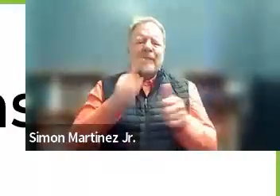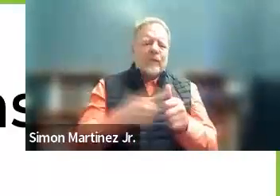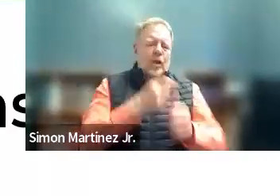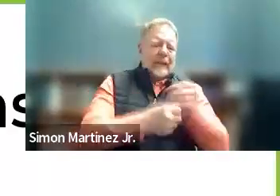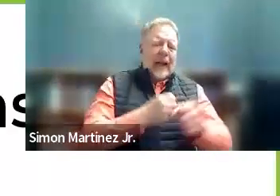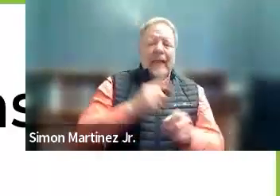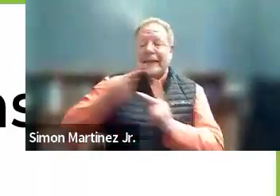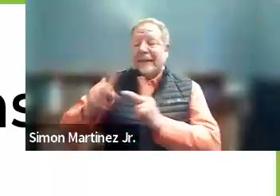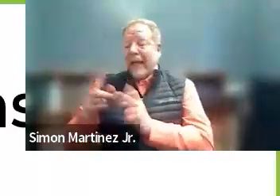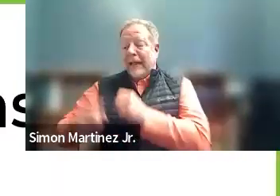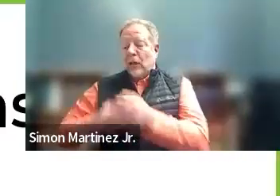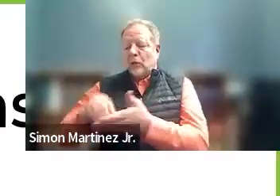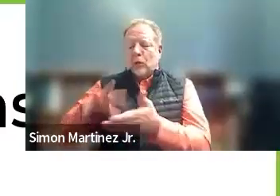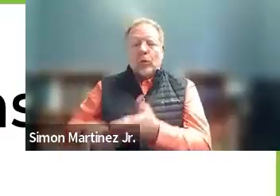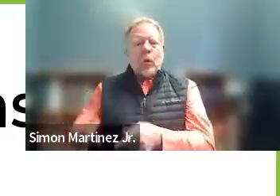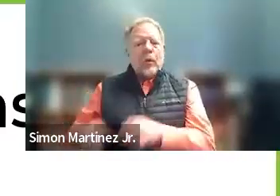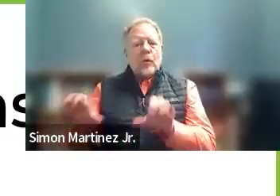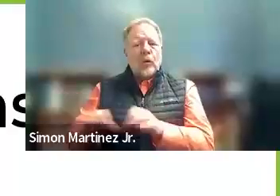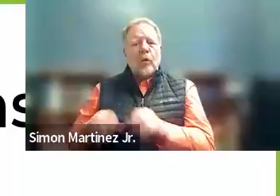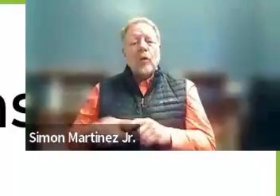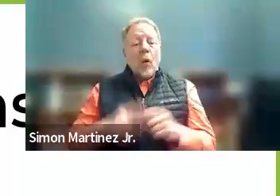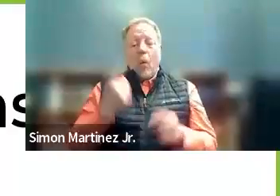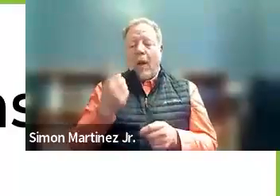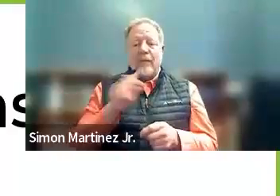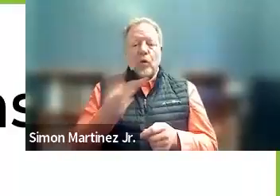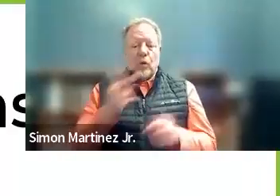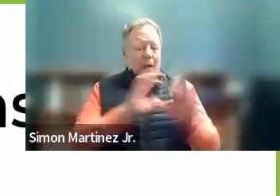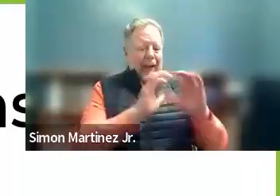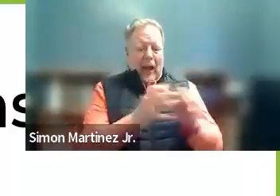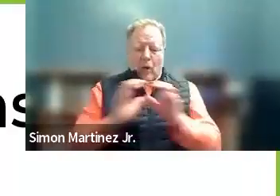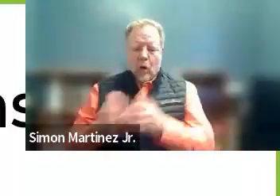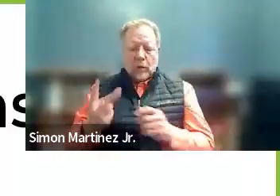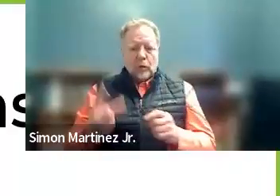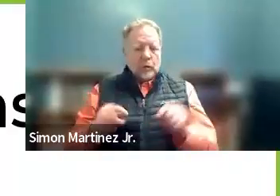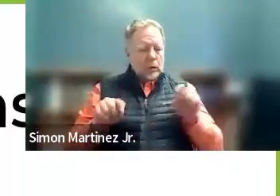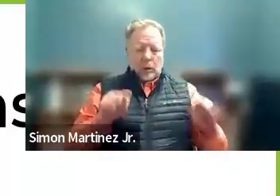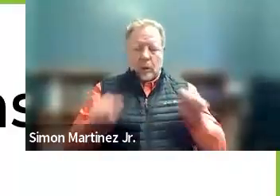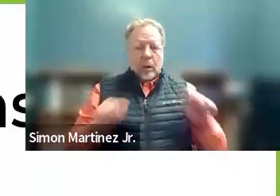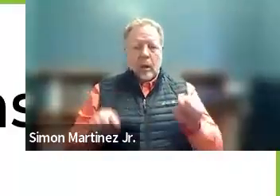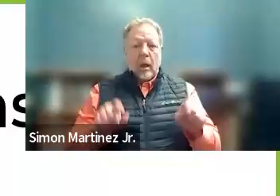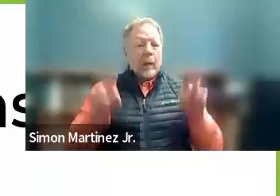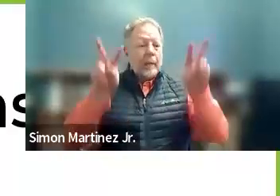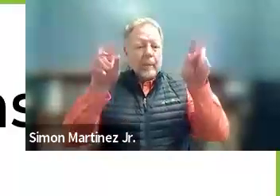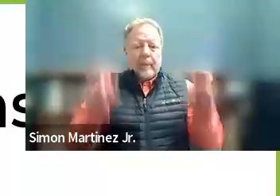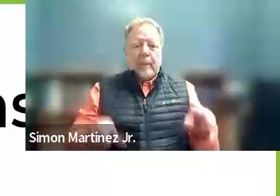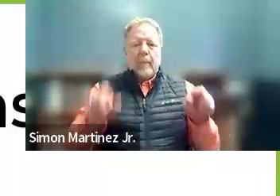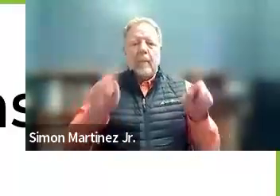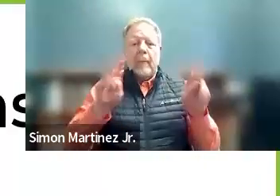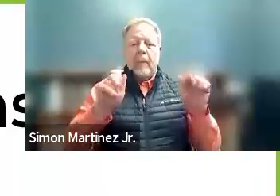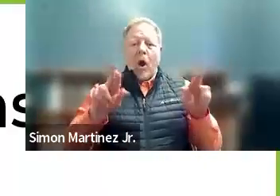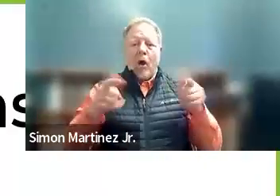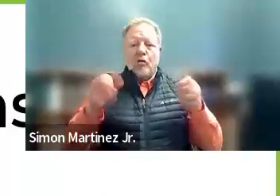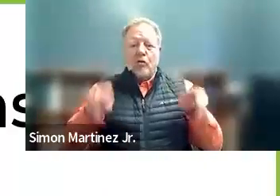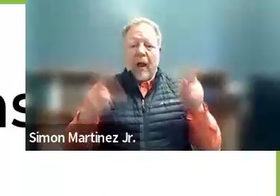students. And all they're doing is for one of the two categories or one of the two bar graphs there, they're just adding